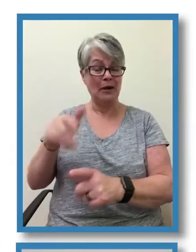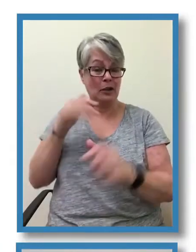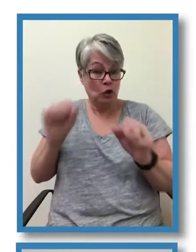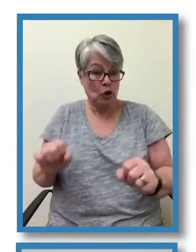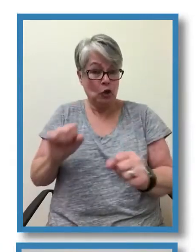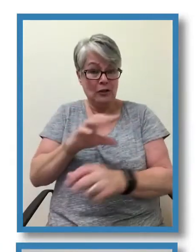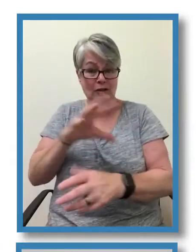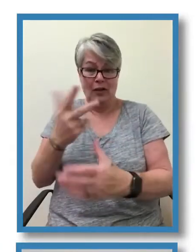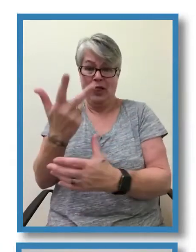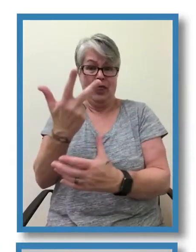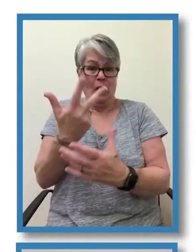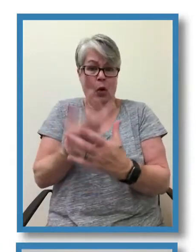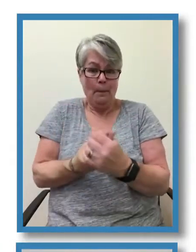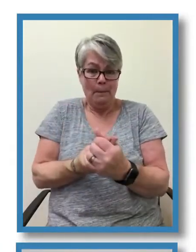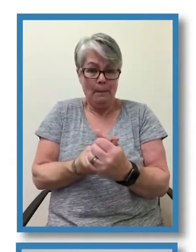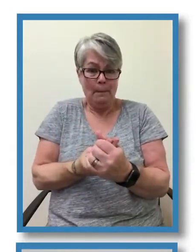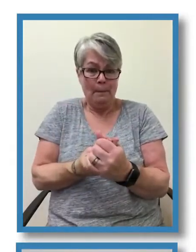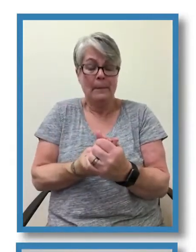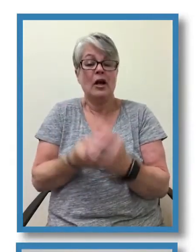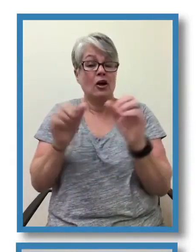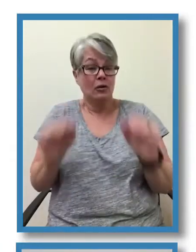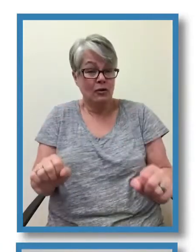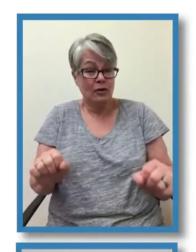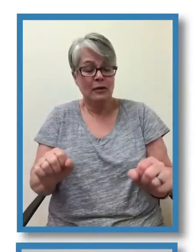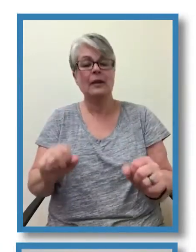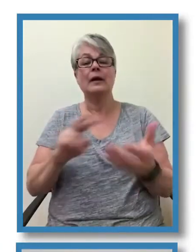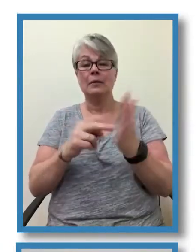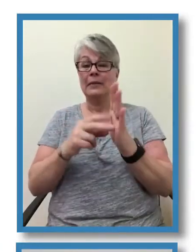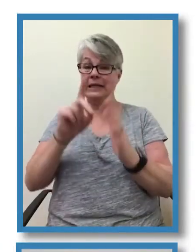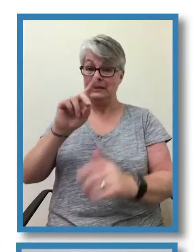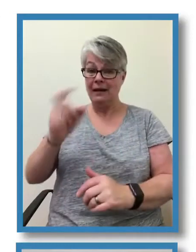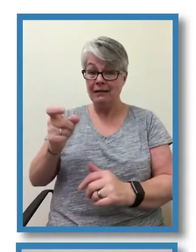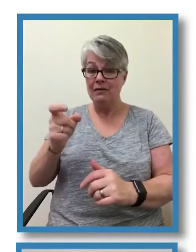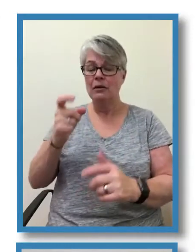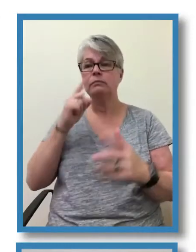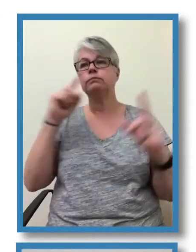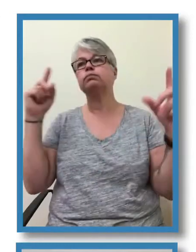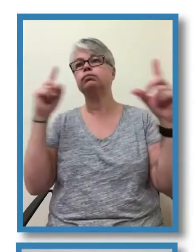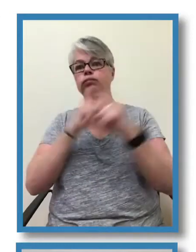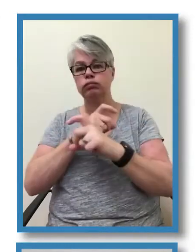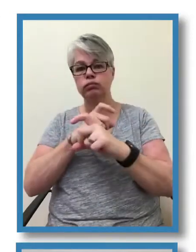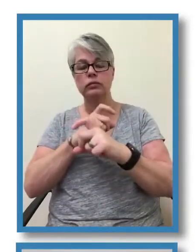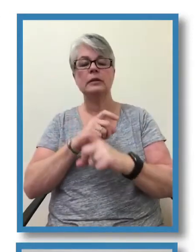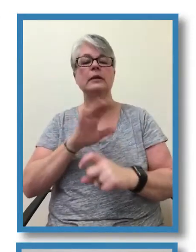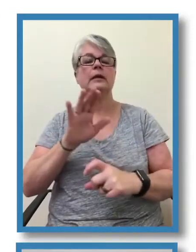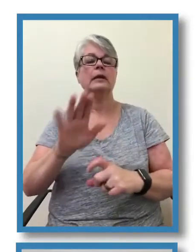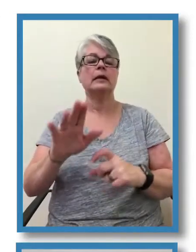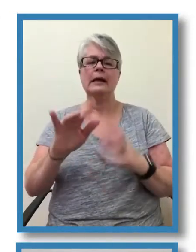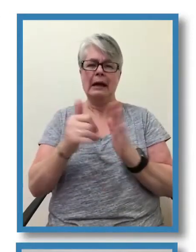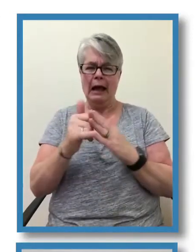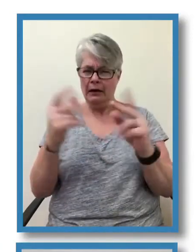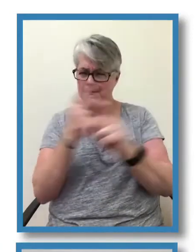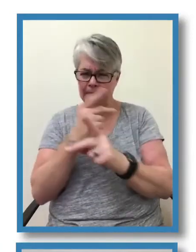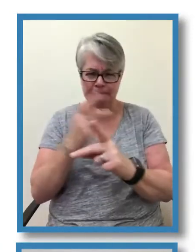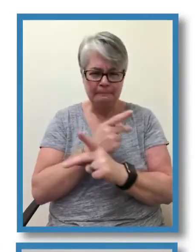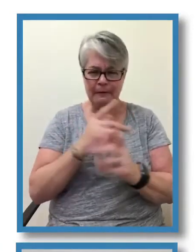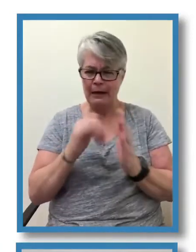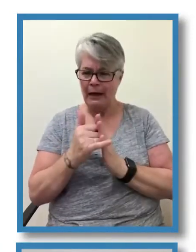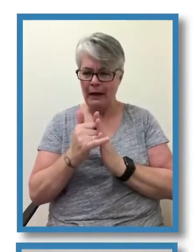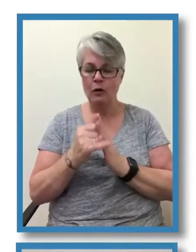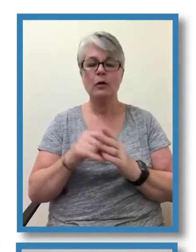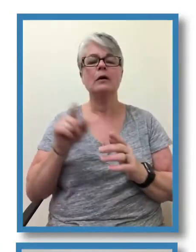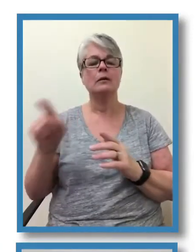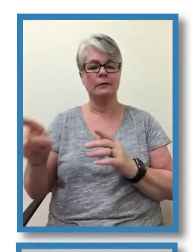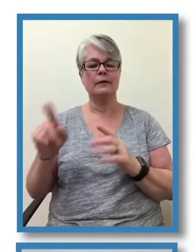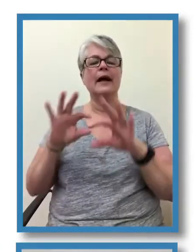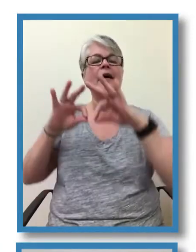are able to provide. So your astute observations are really important to be able to share with the primary care providers you're seeing and with